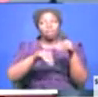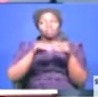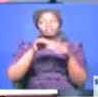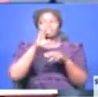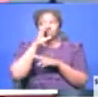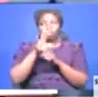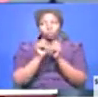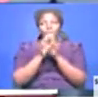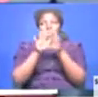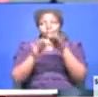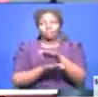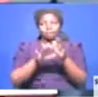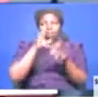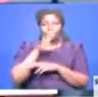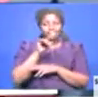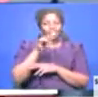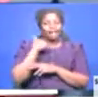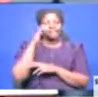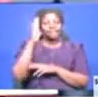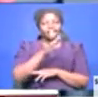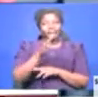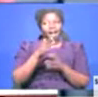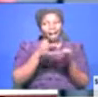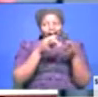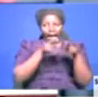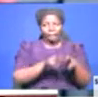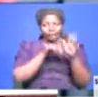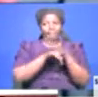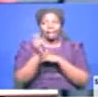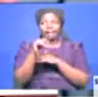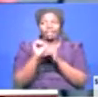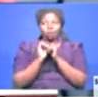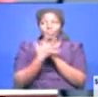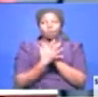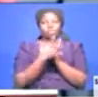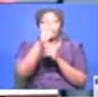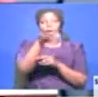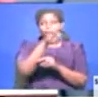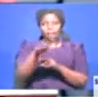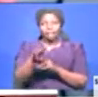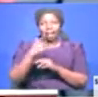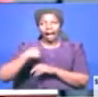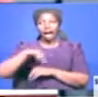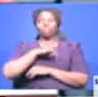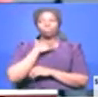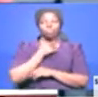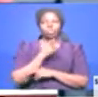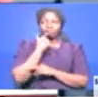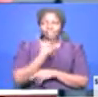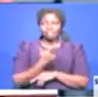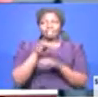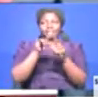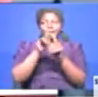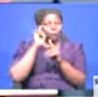this has never happened in any Commonwealth parliament. We want to reiterate as the Azimio coalition